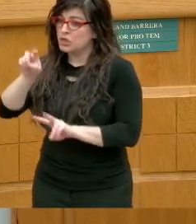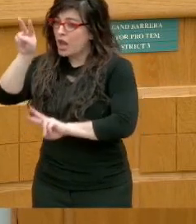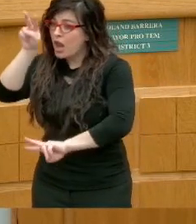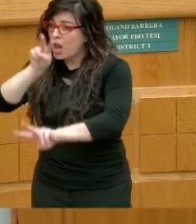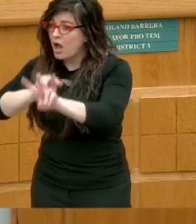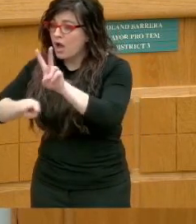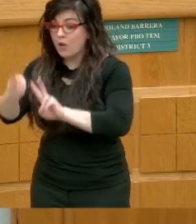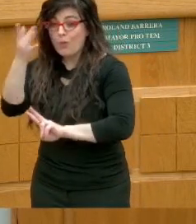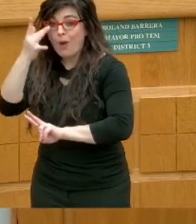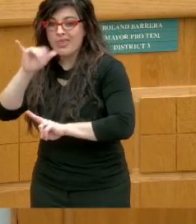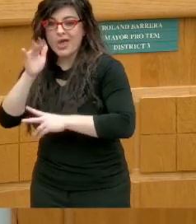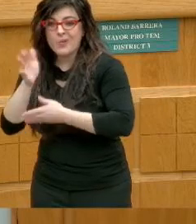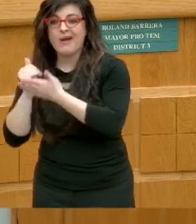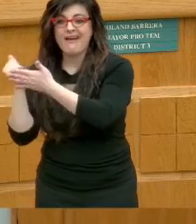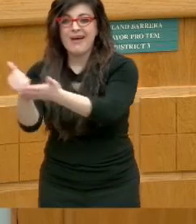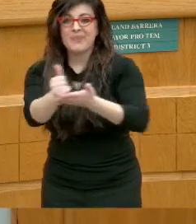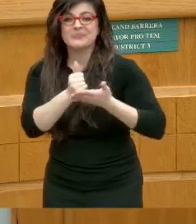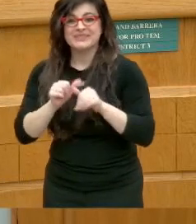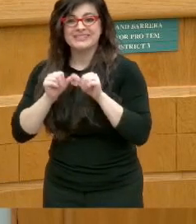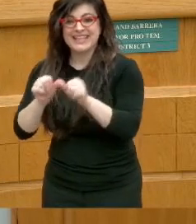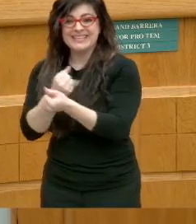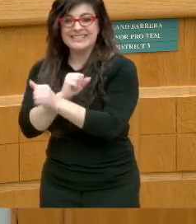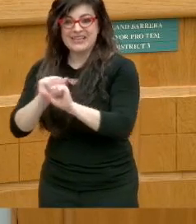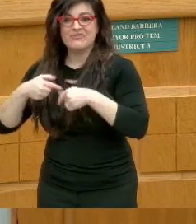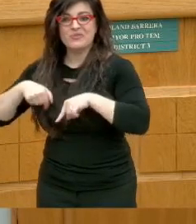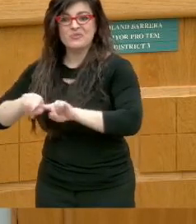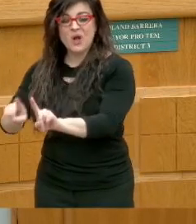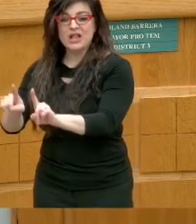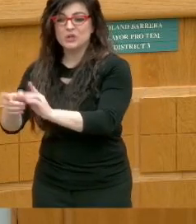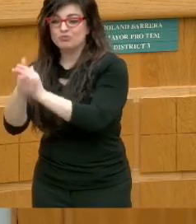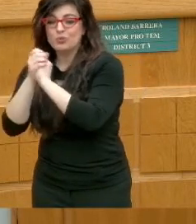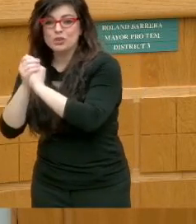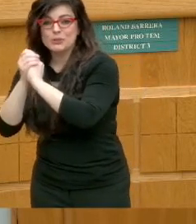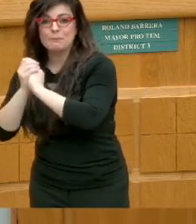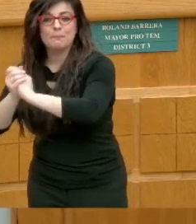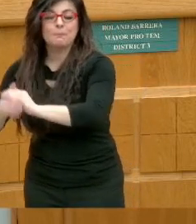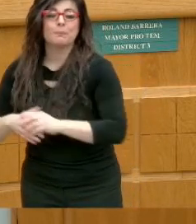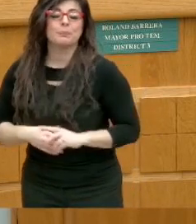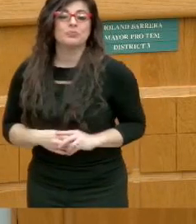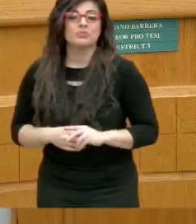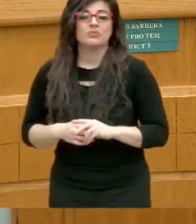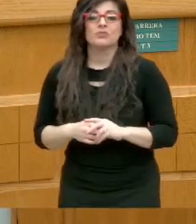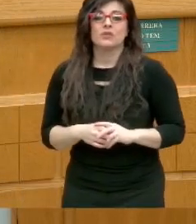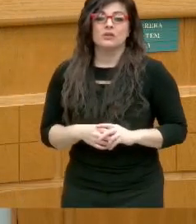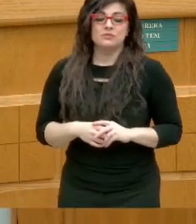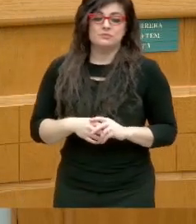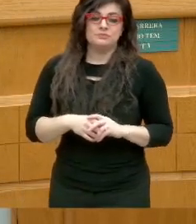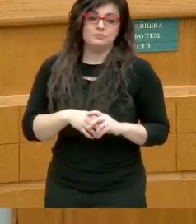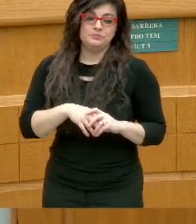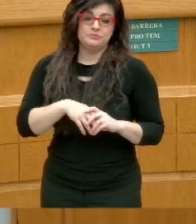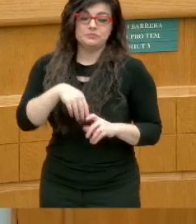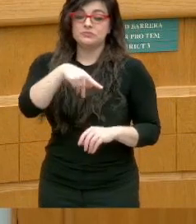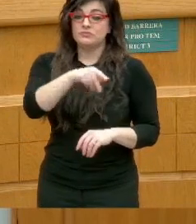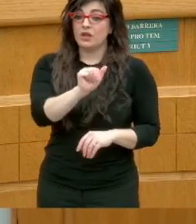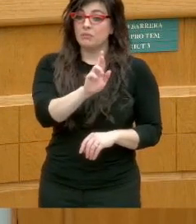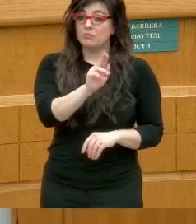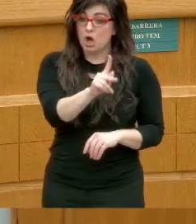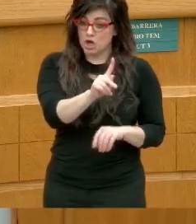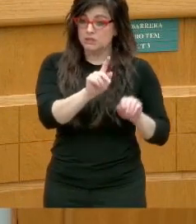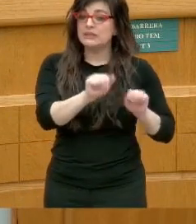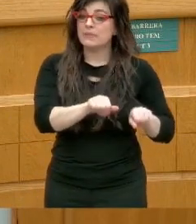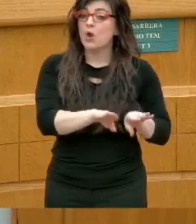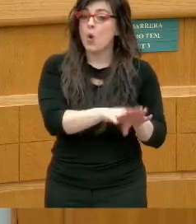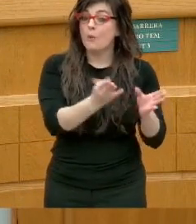worship. Outdoor sports are allowed to resume so long as there's no more than 4 participants playing together at one